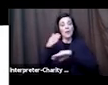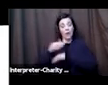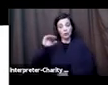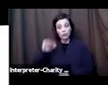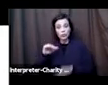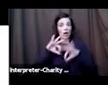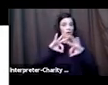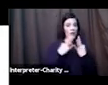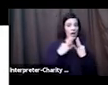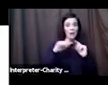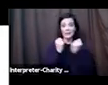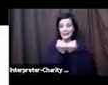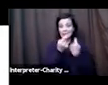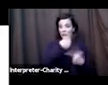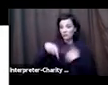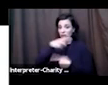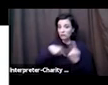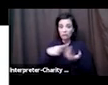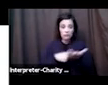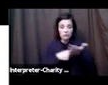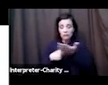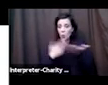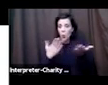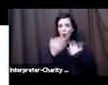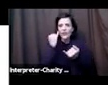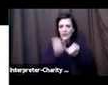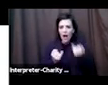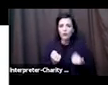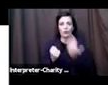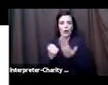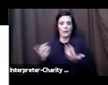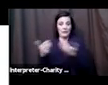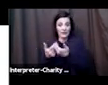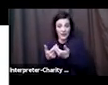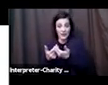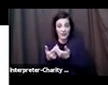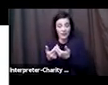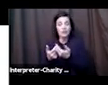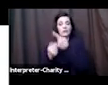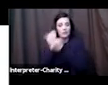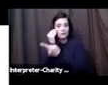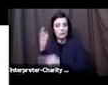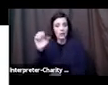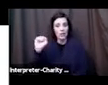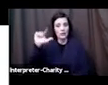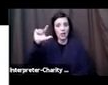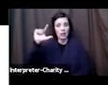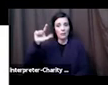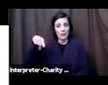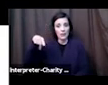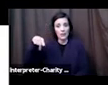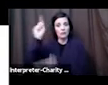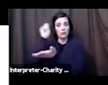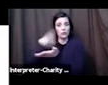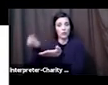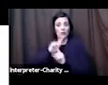and the team all kind of decide on what that final recommendation is going to be, let the SLP know, and the SLP is going to write that